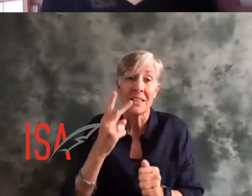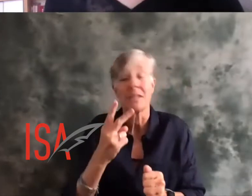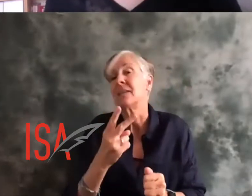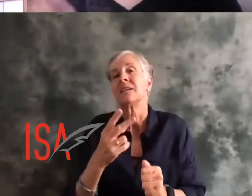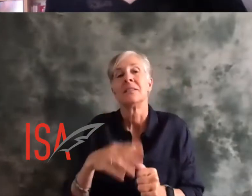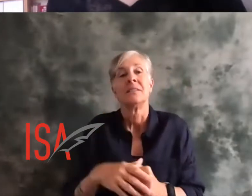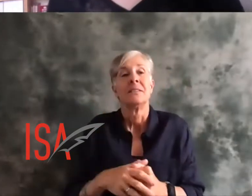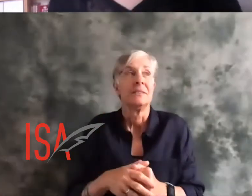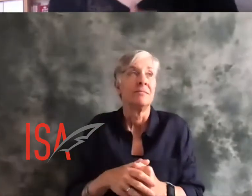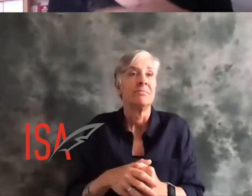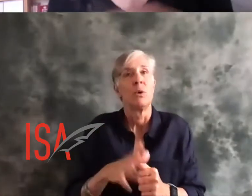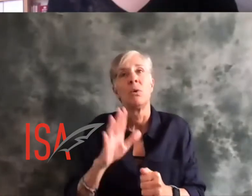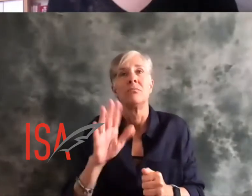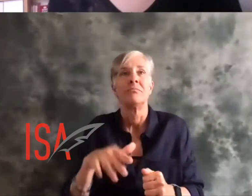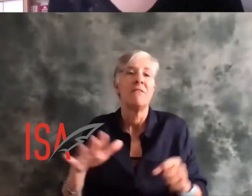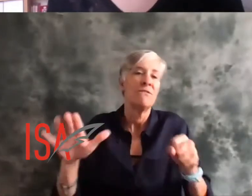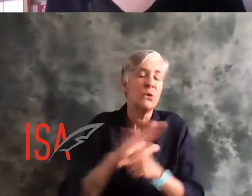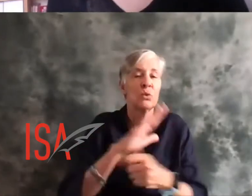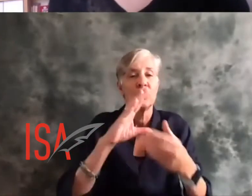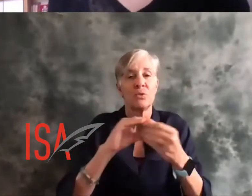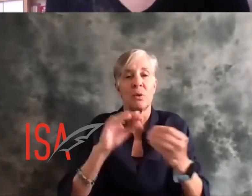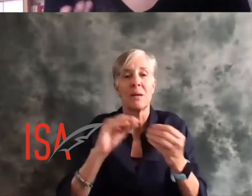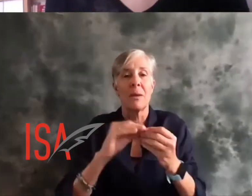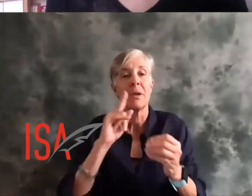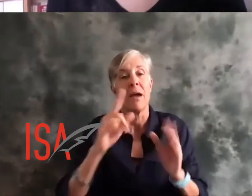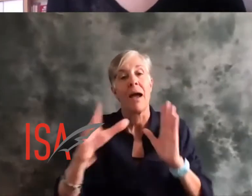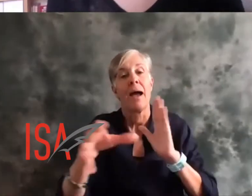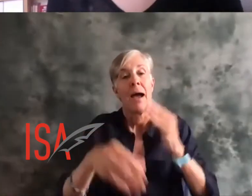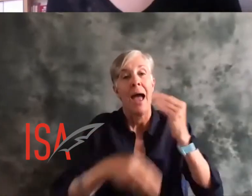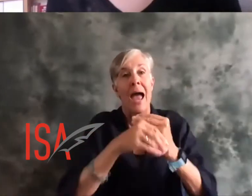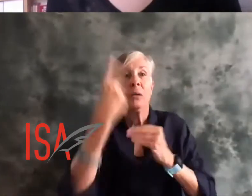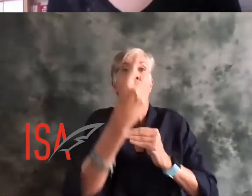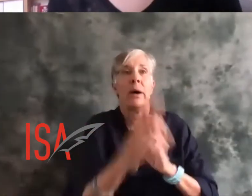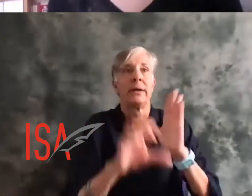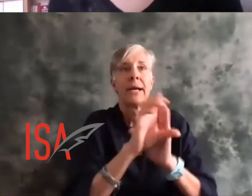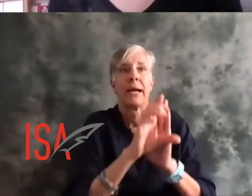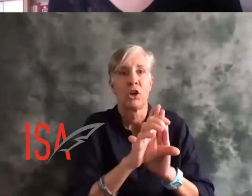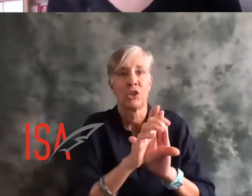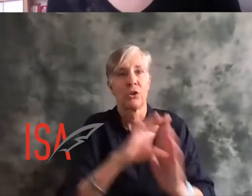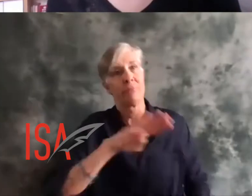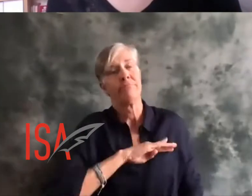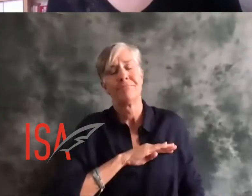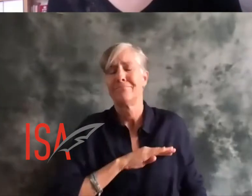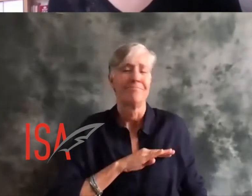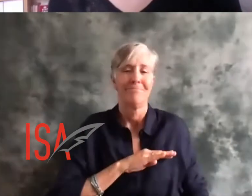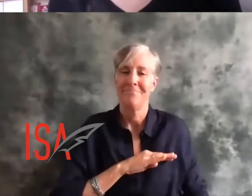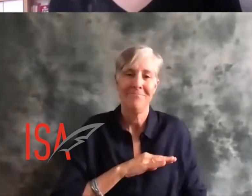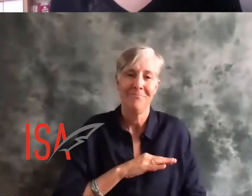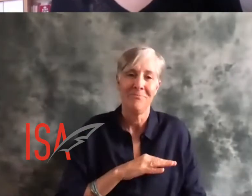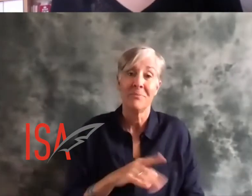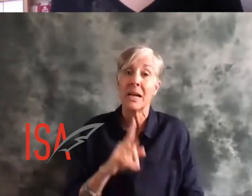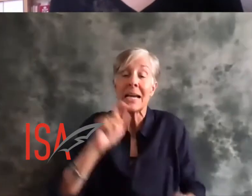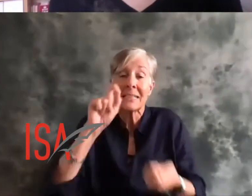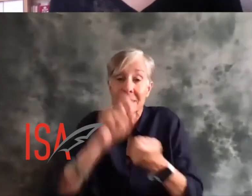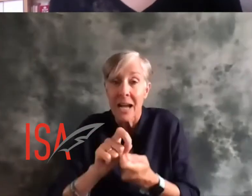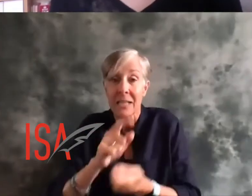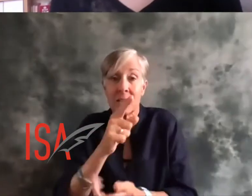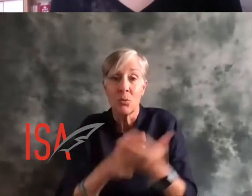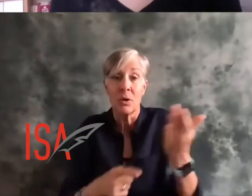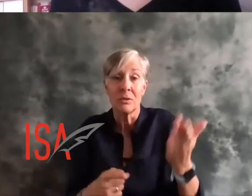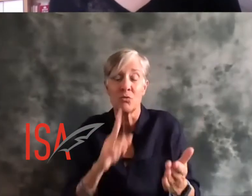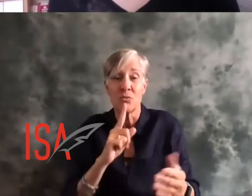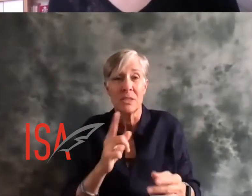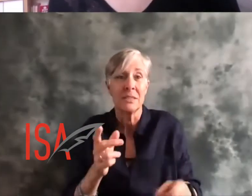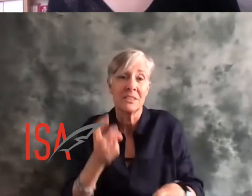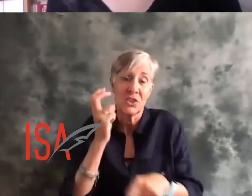person added here and one person added there. Yeah, exactly. And what's powerful, what you're saying is, for me